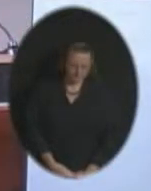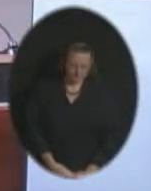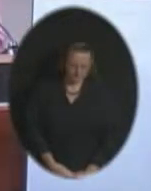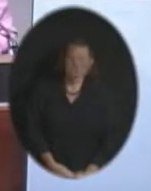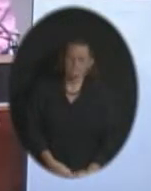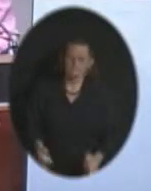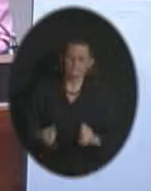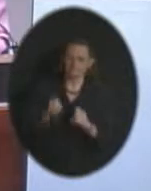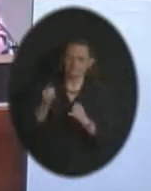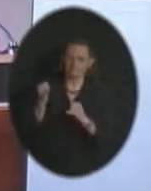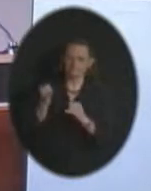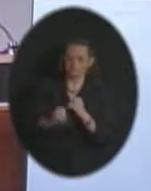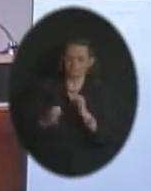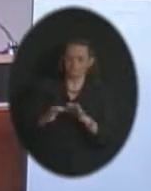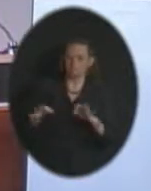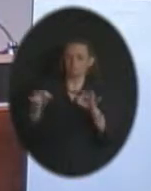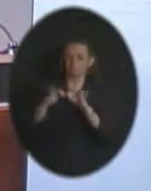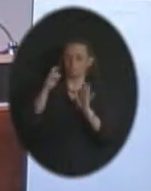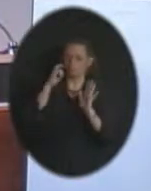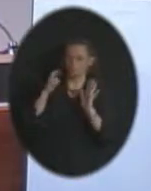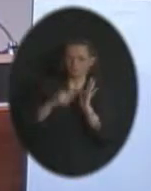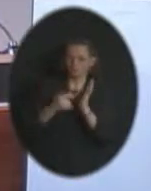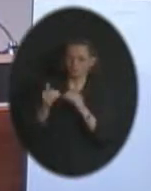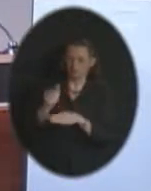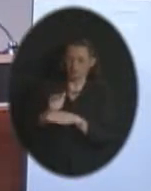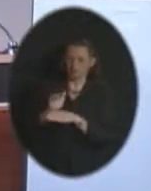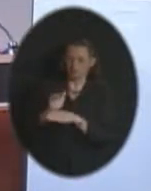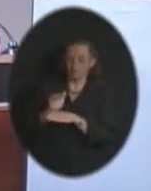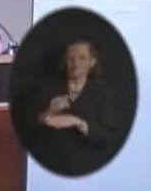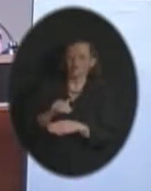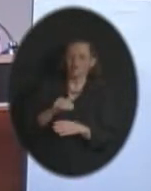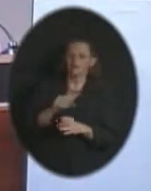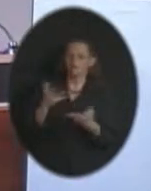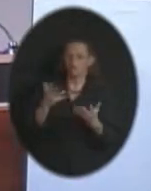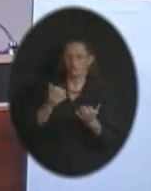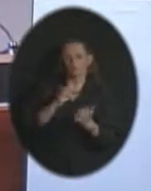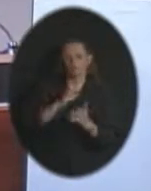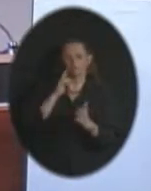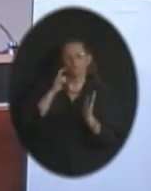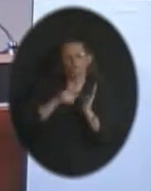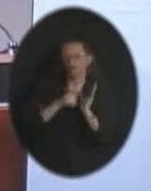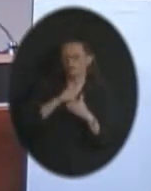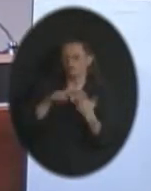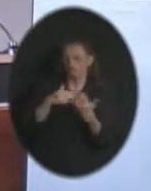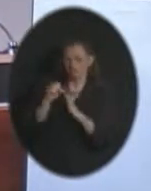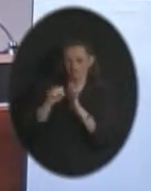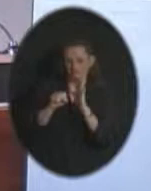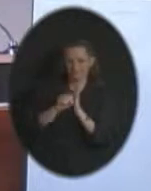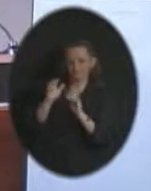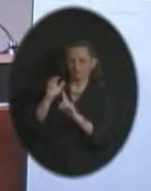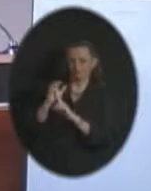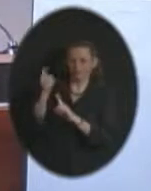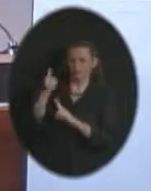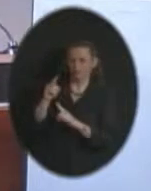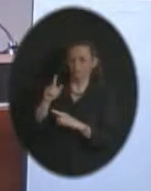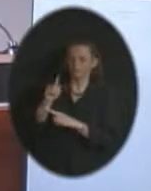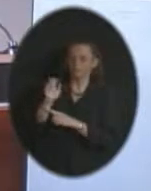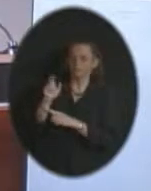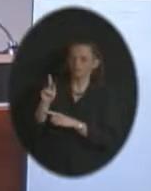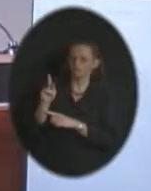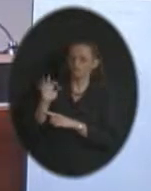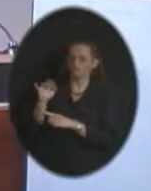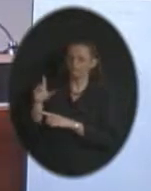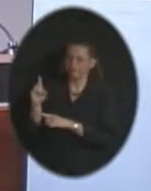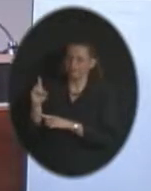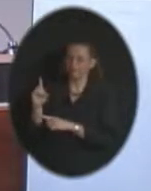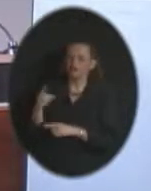Our final and very important recognitions for this evening, I want to recognize all of our state champions in track and field. We would like all the student athletes